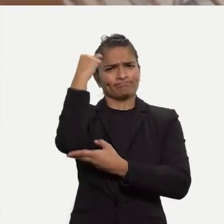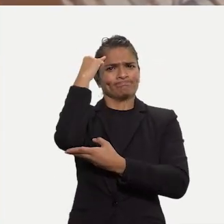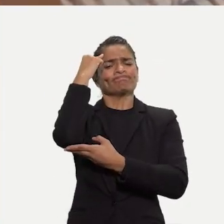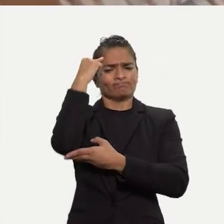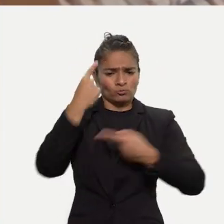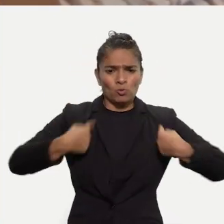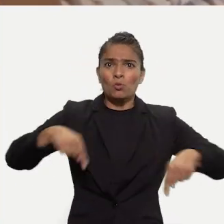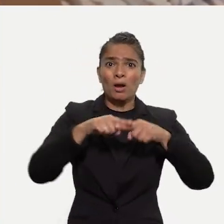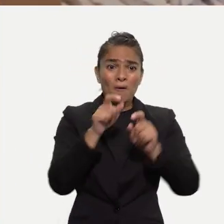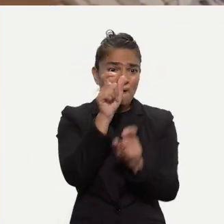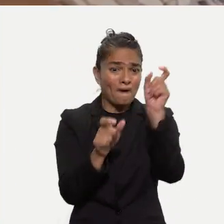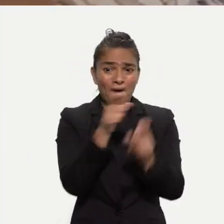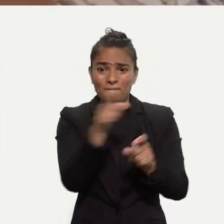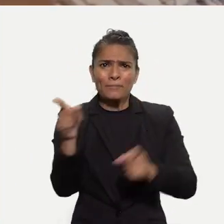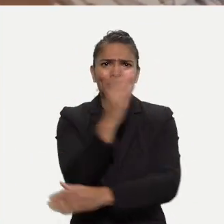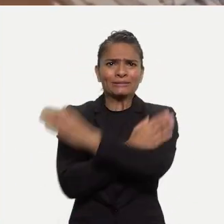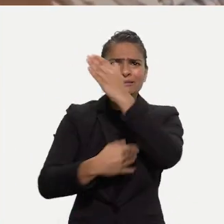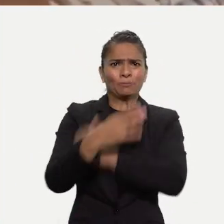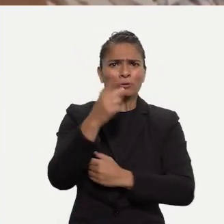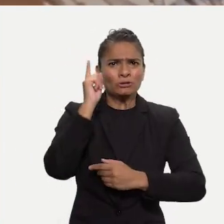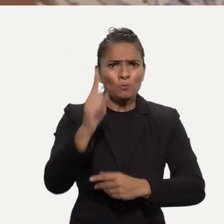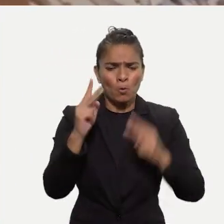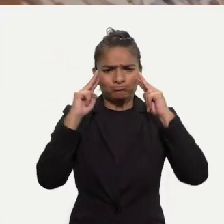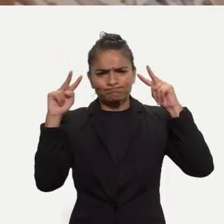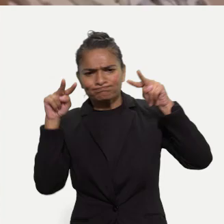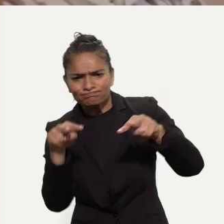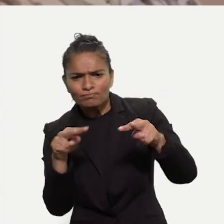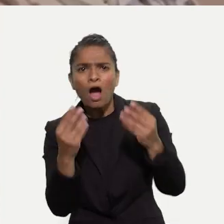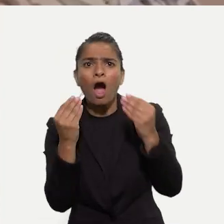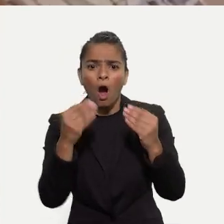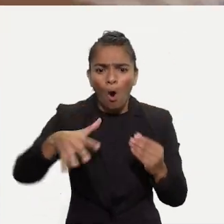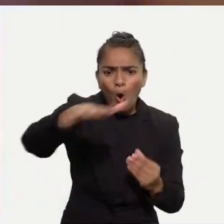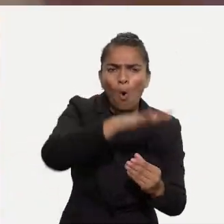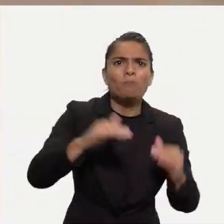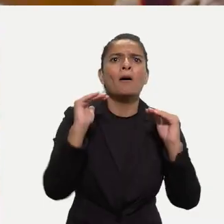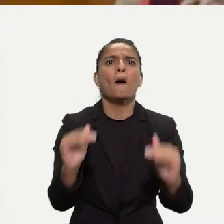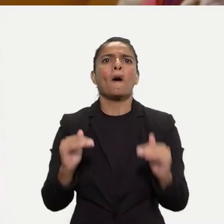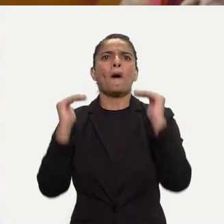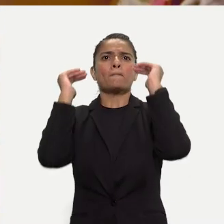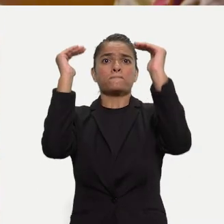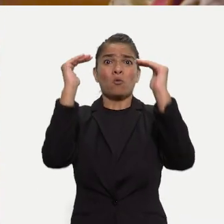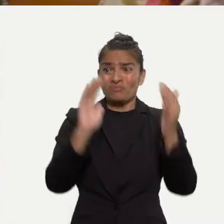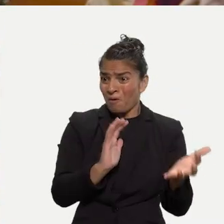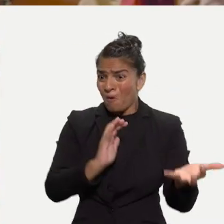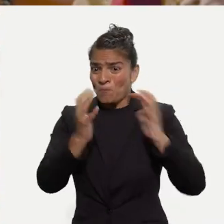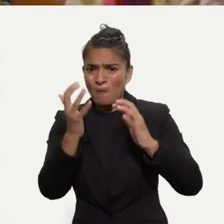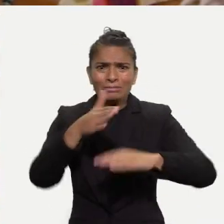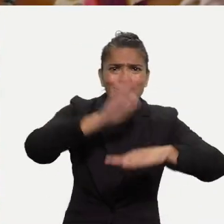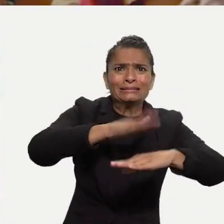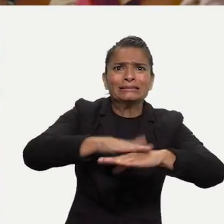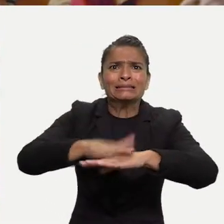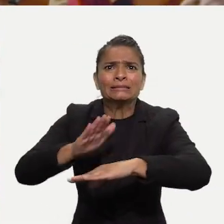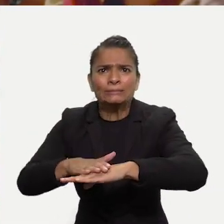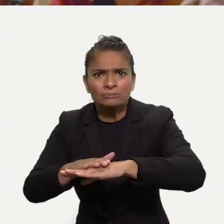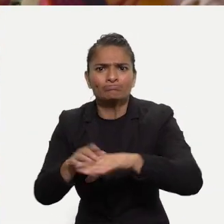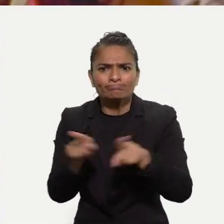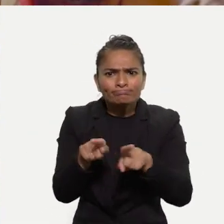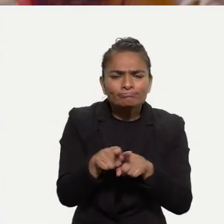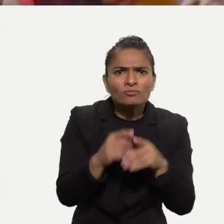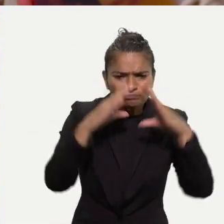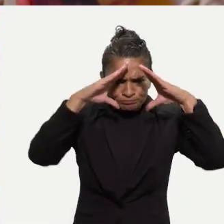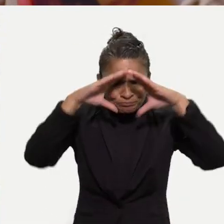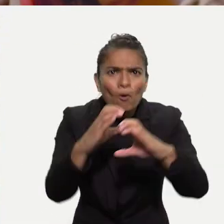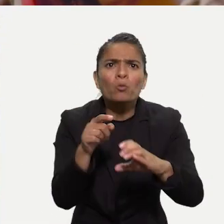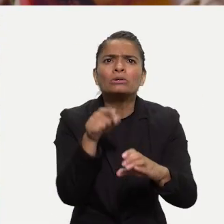death. Okay, so Eric, could you tell us, what specific areas do you believe require immediate attention or improvement to